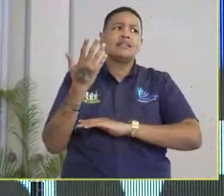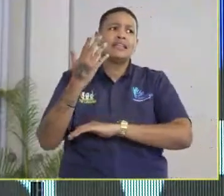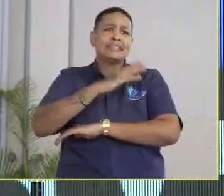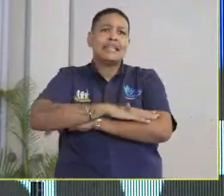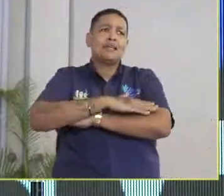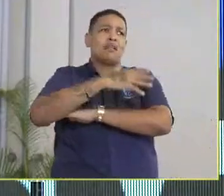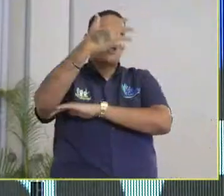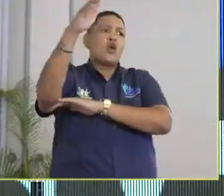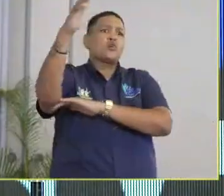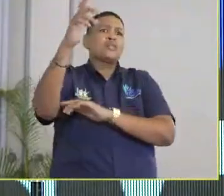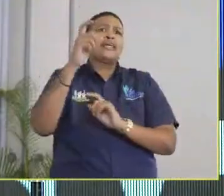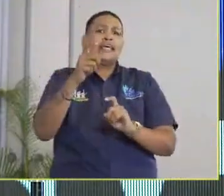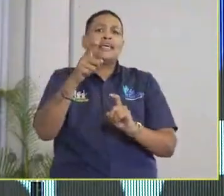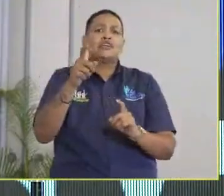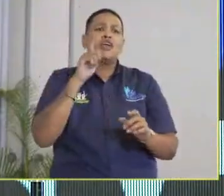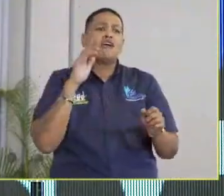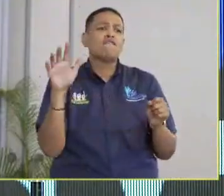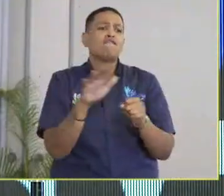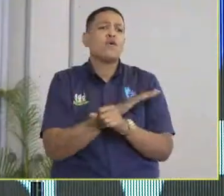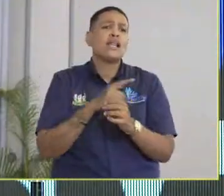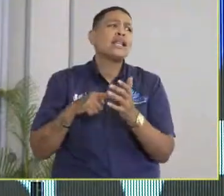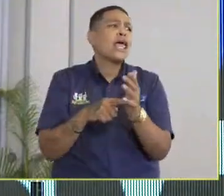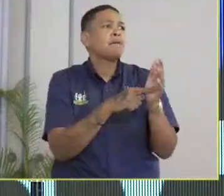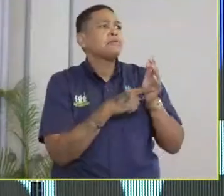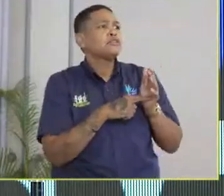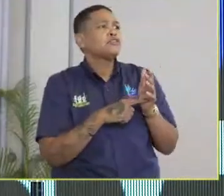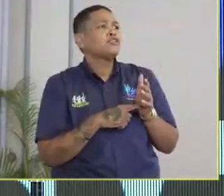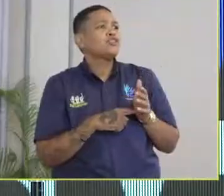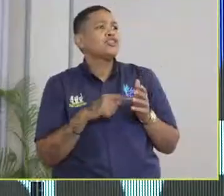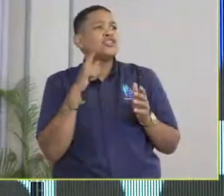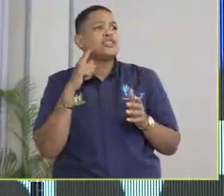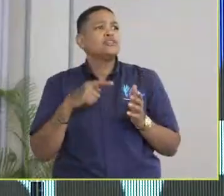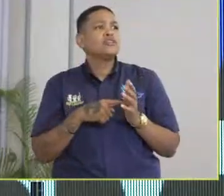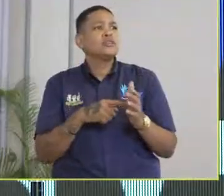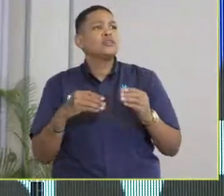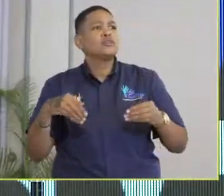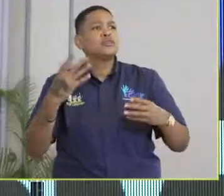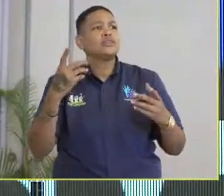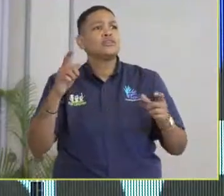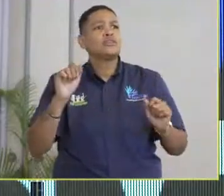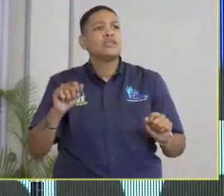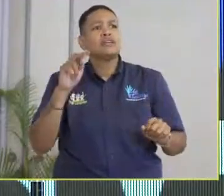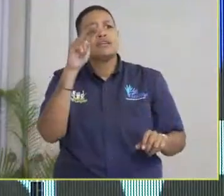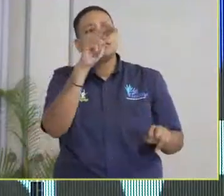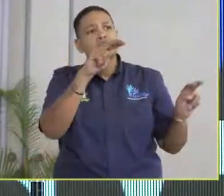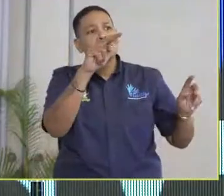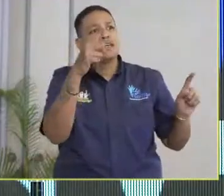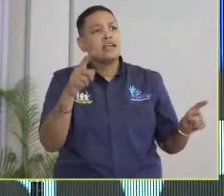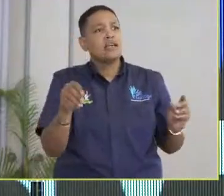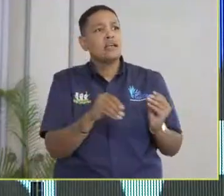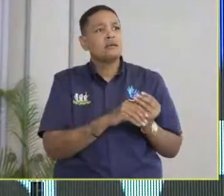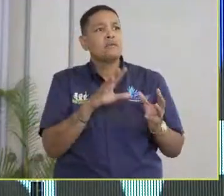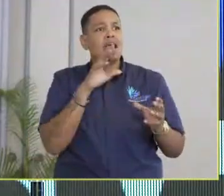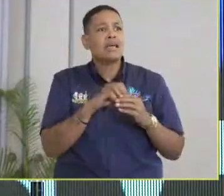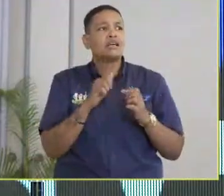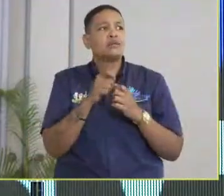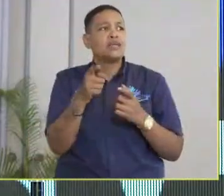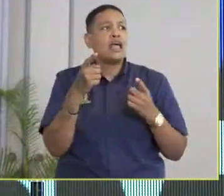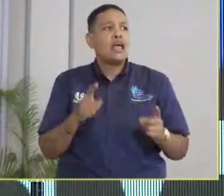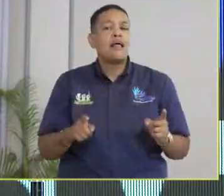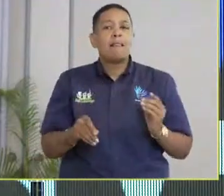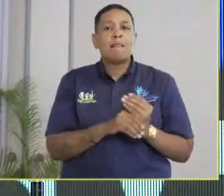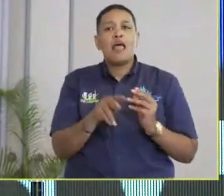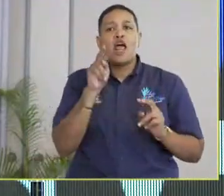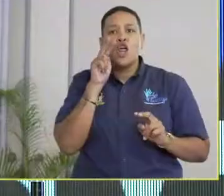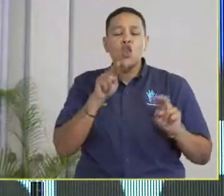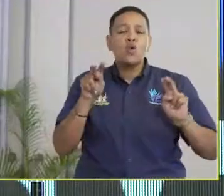right outside that gives you a full demonstration of the platform. You are able to go on out there and engage with it and